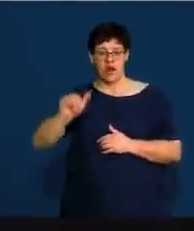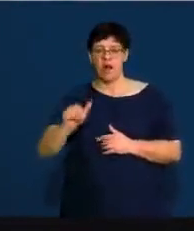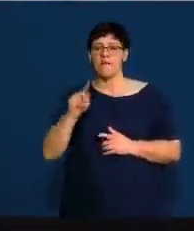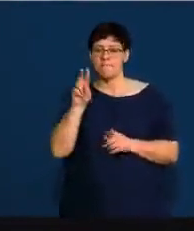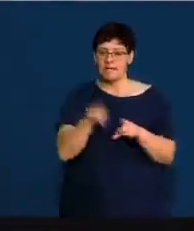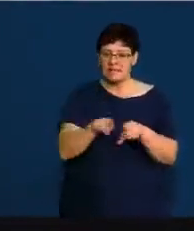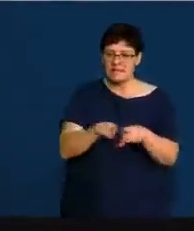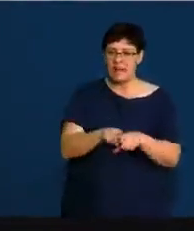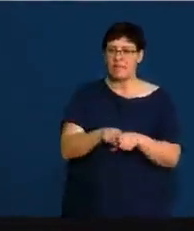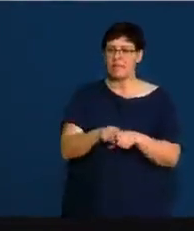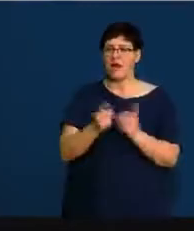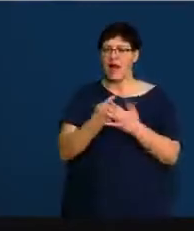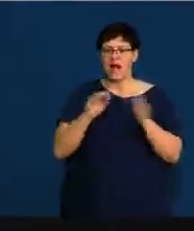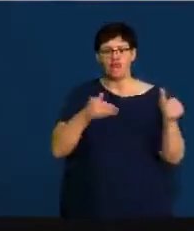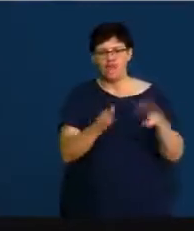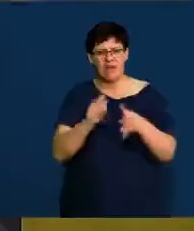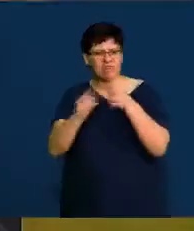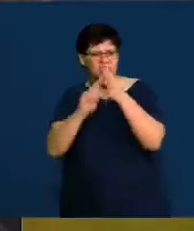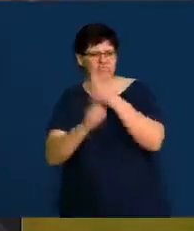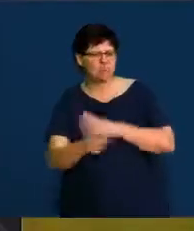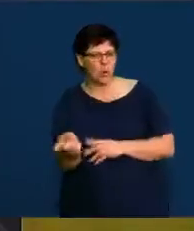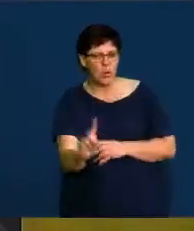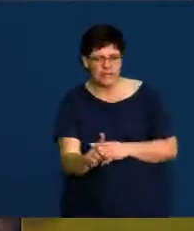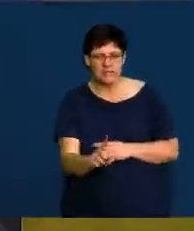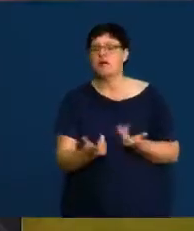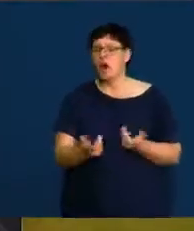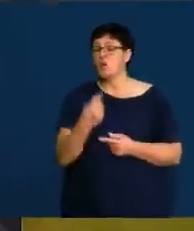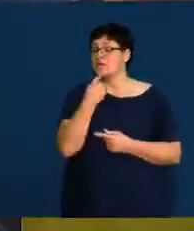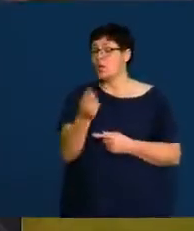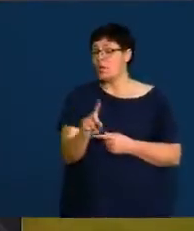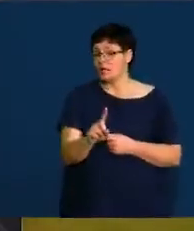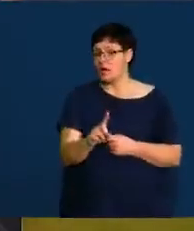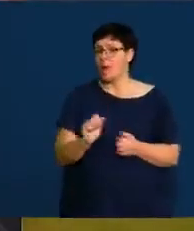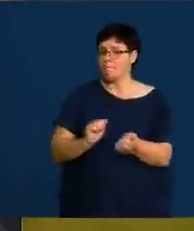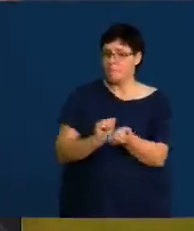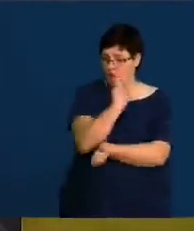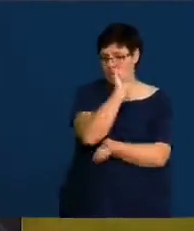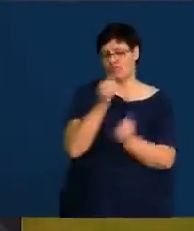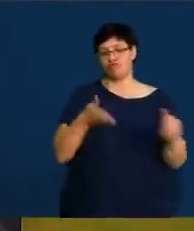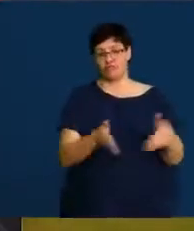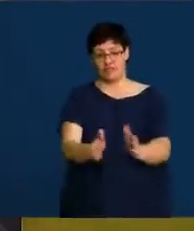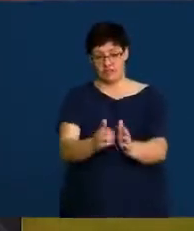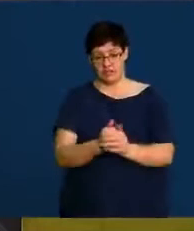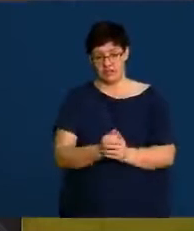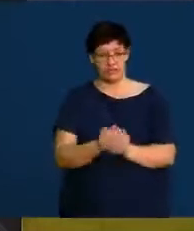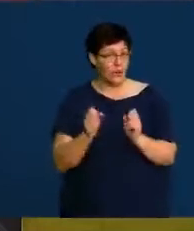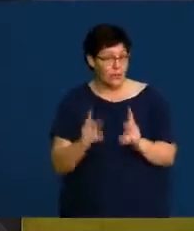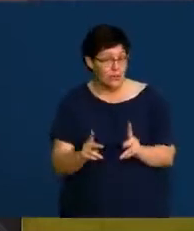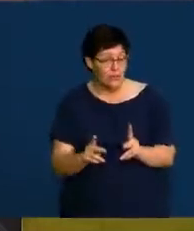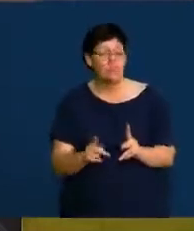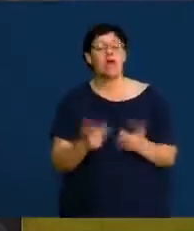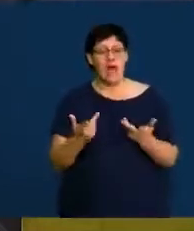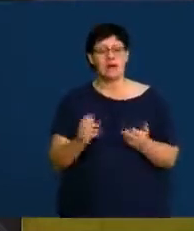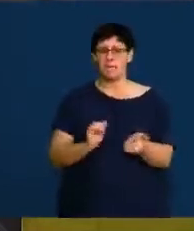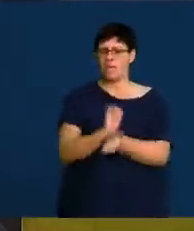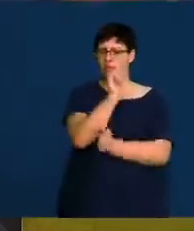formations. Remember, when it comes to types of rivers, we are talking to permanent rivers. Okay? And how are